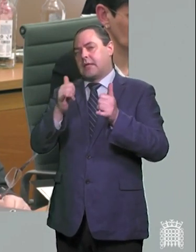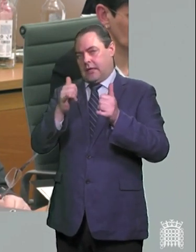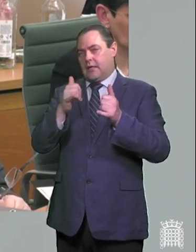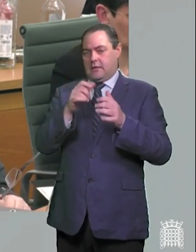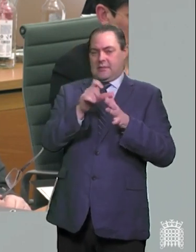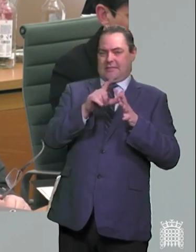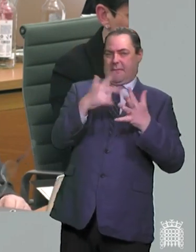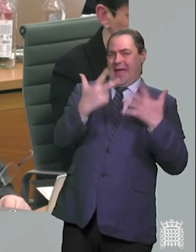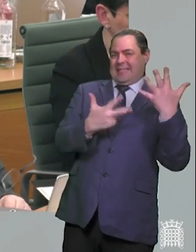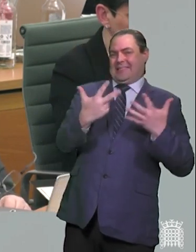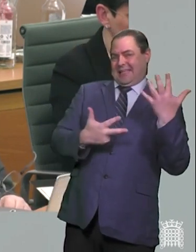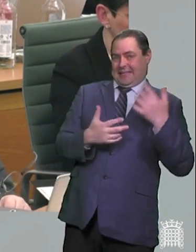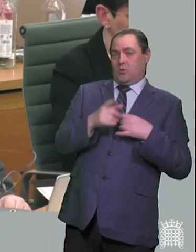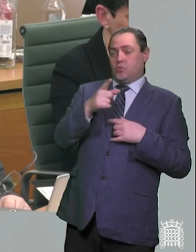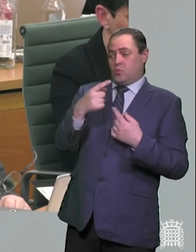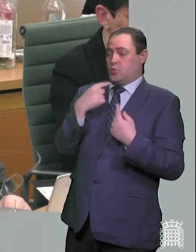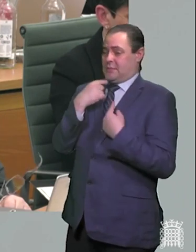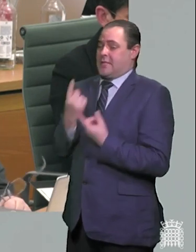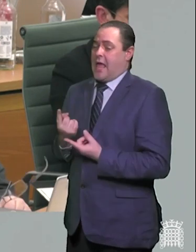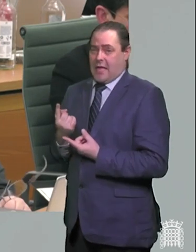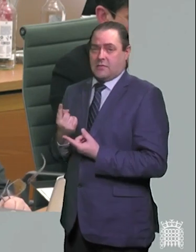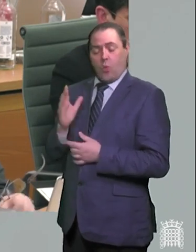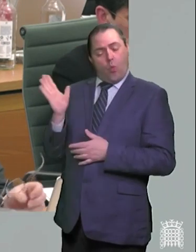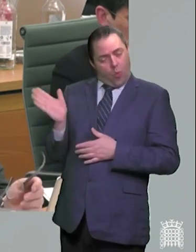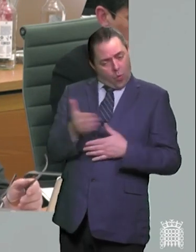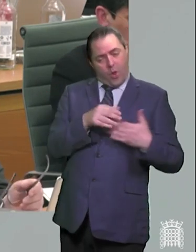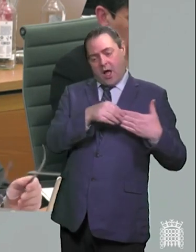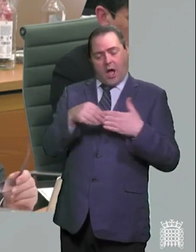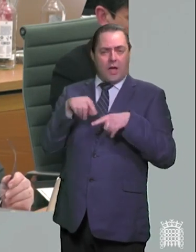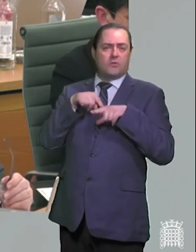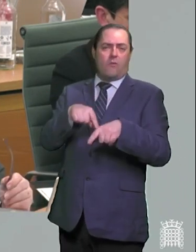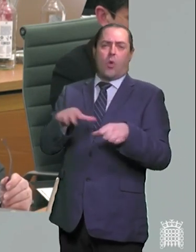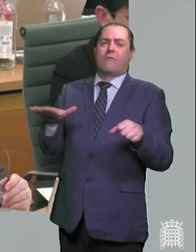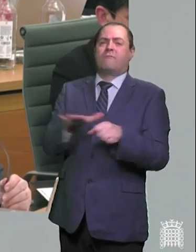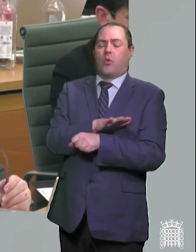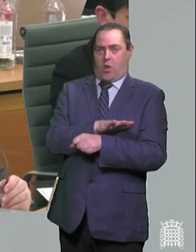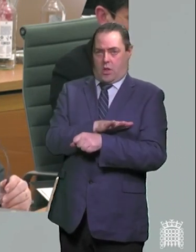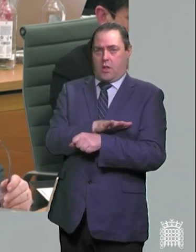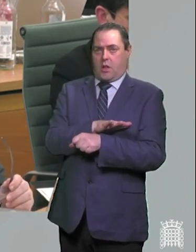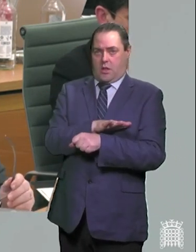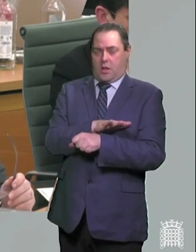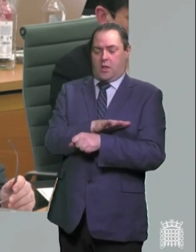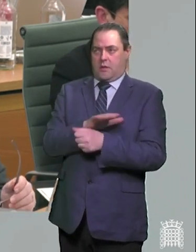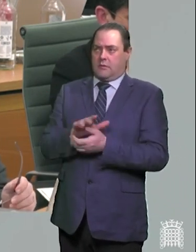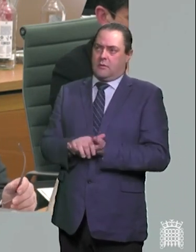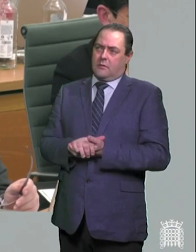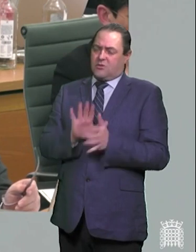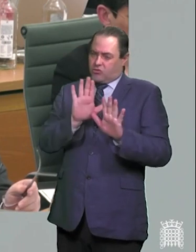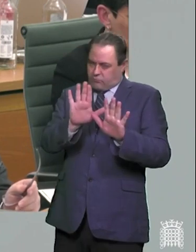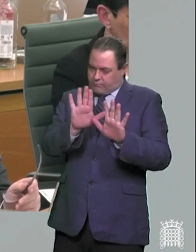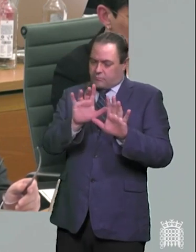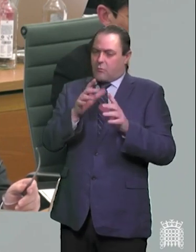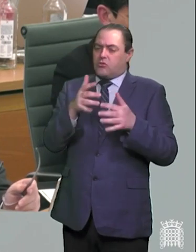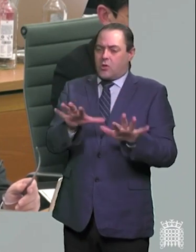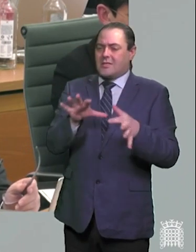18th of December. And you told the House all guidance was followed completely in number 10. Picking up on the